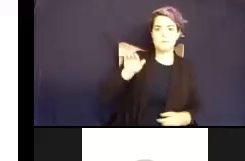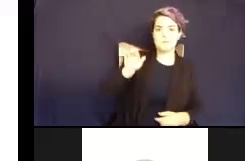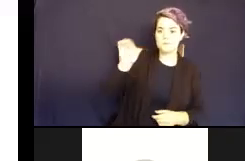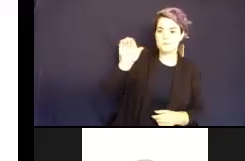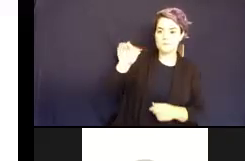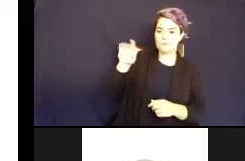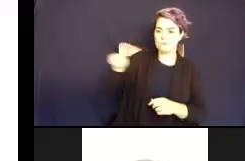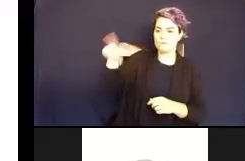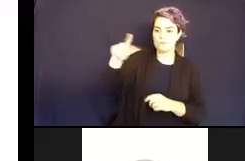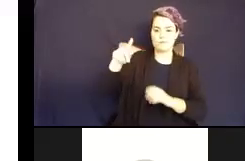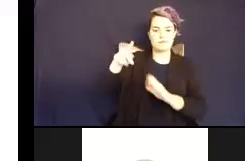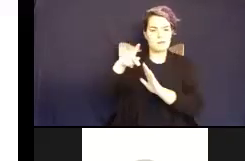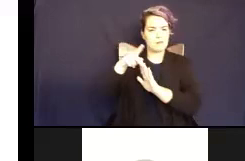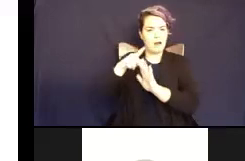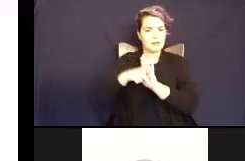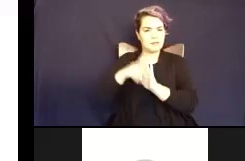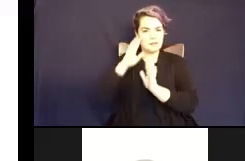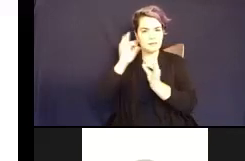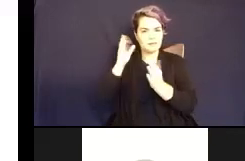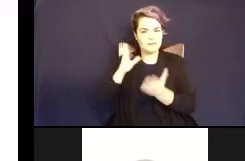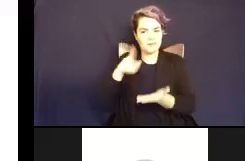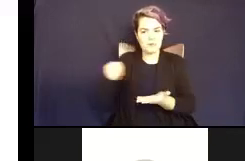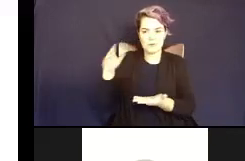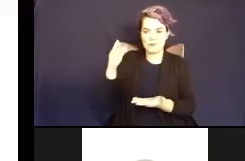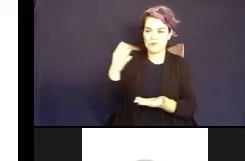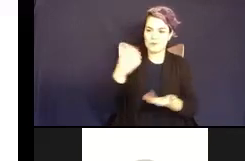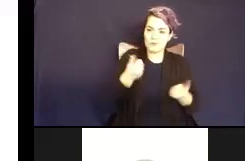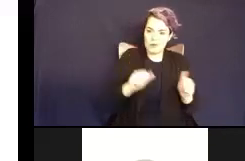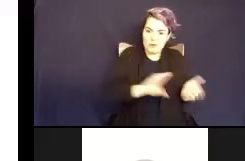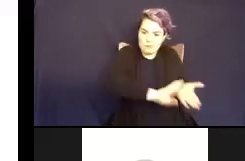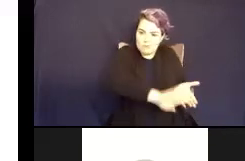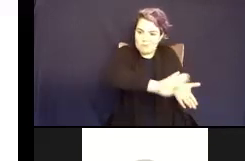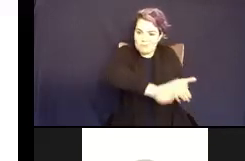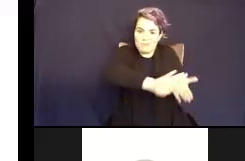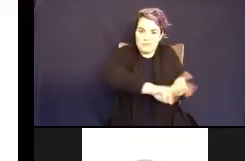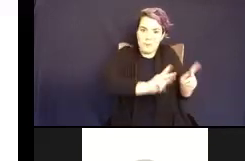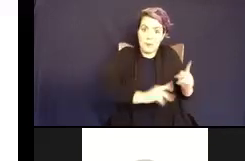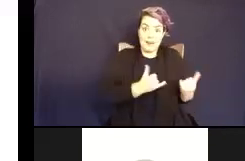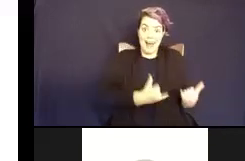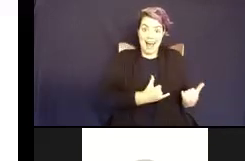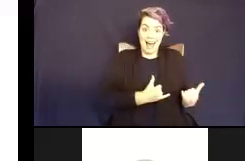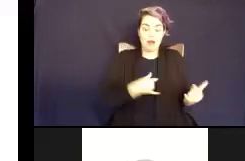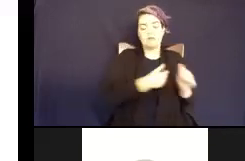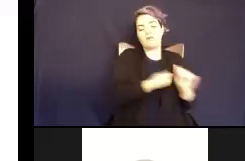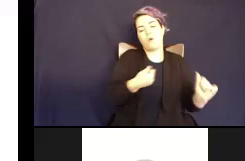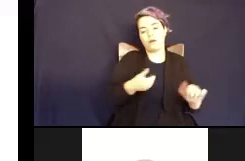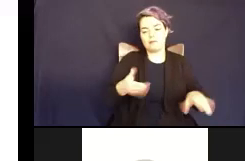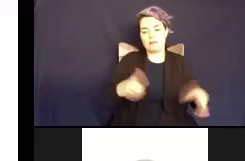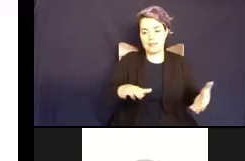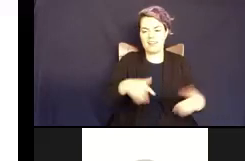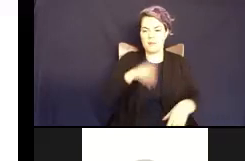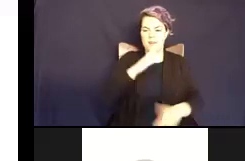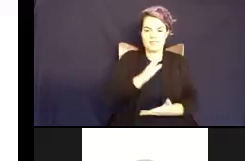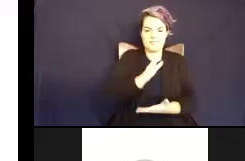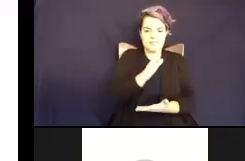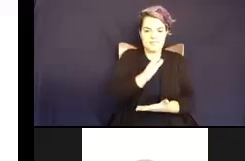try to get more people out now so that people can stop dying. And I'm going to stop there because we wanted to